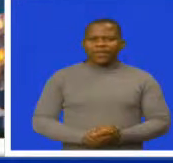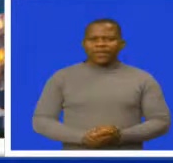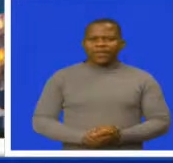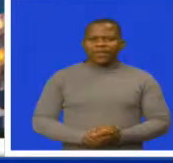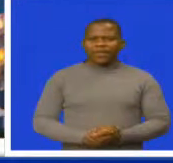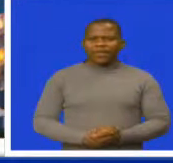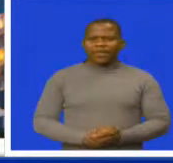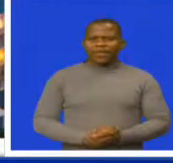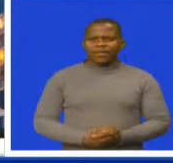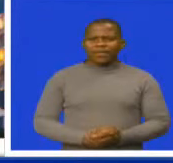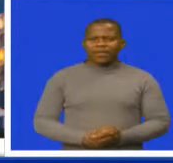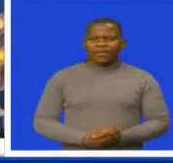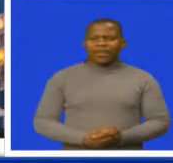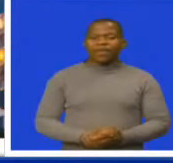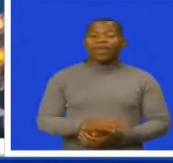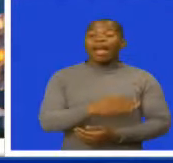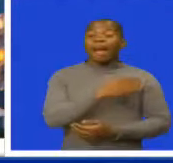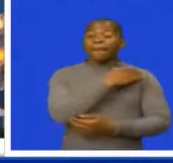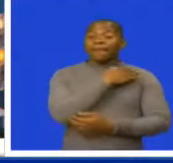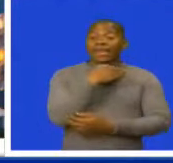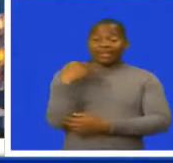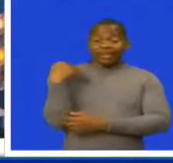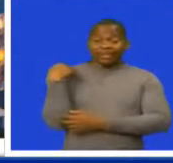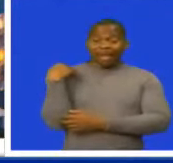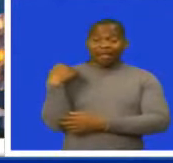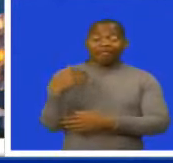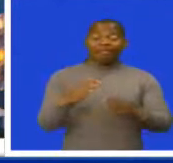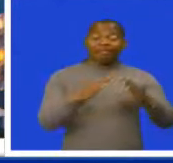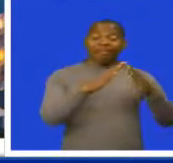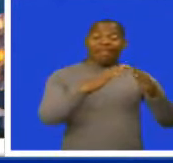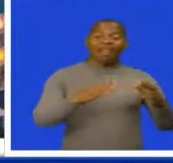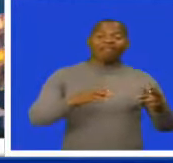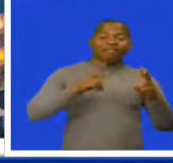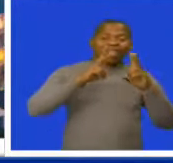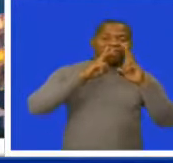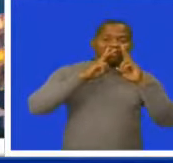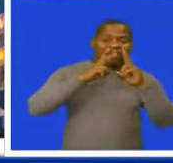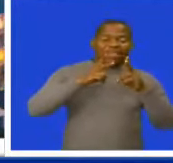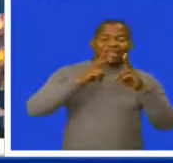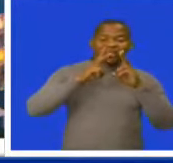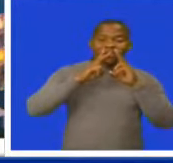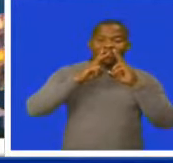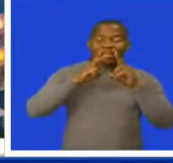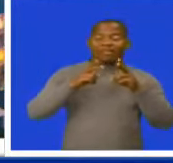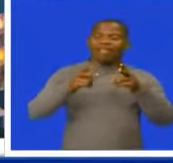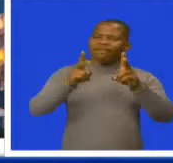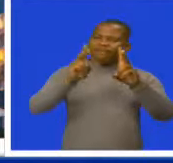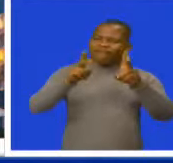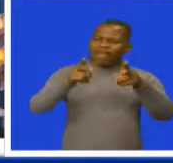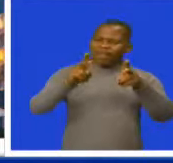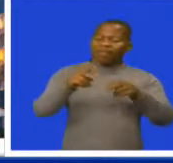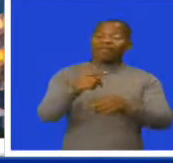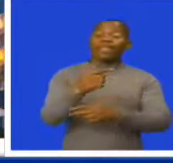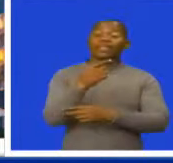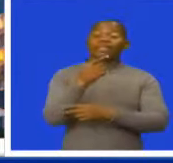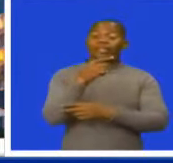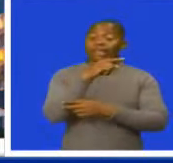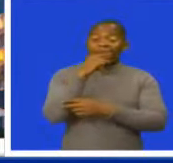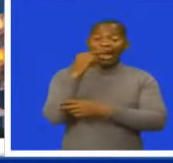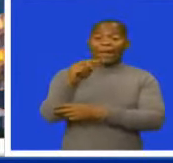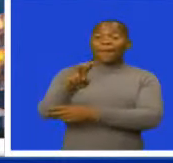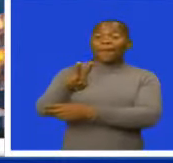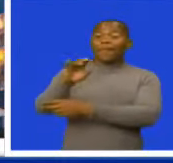Indvuna elitiko letekuvakasha netindzaba temvelo Moses Vilakati itsi umbiko wekubuketa uphindze ulungise simo